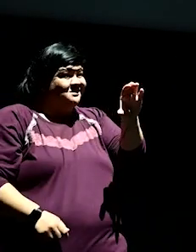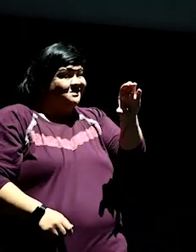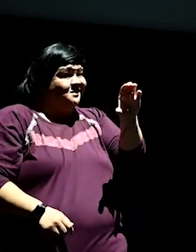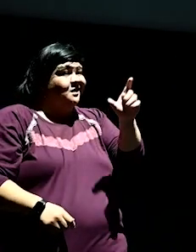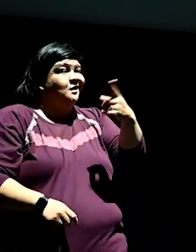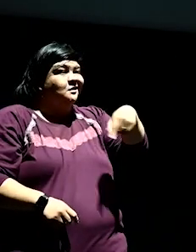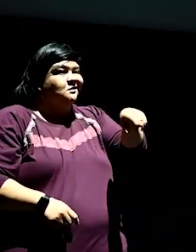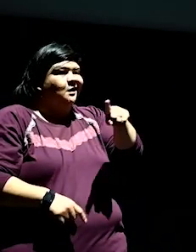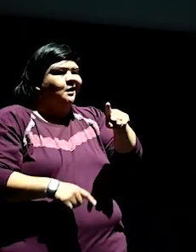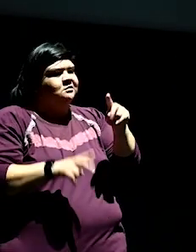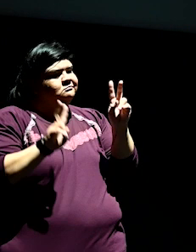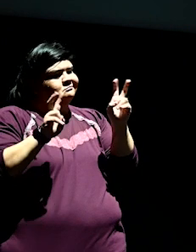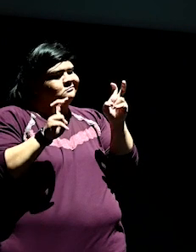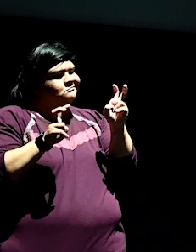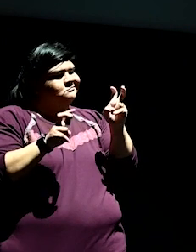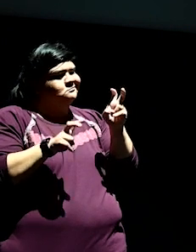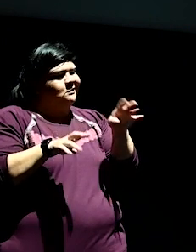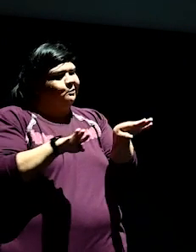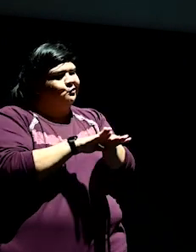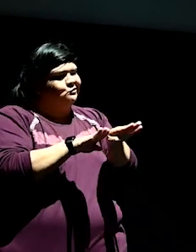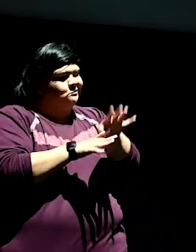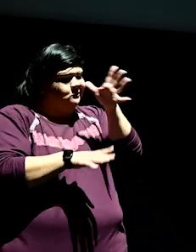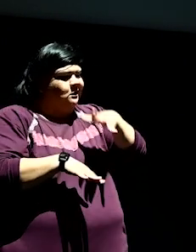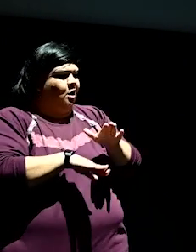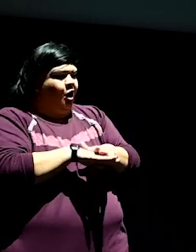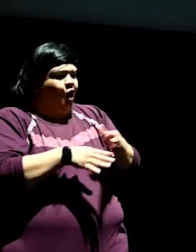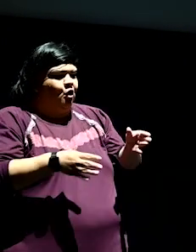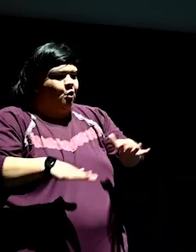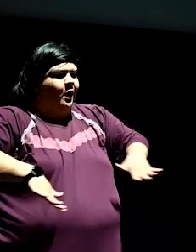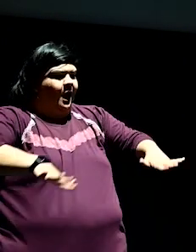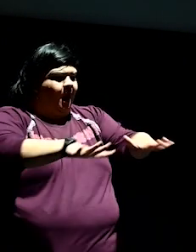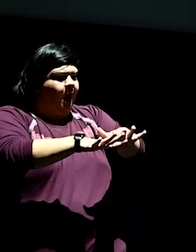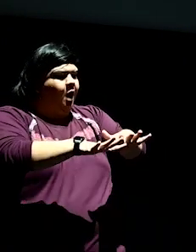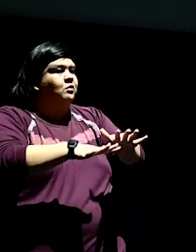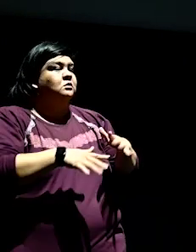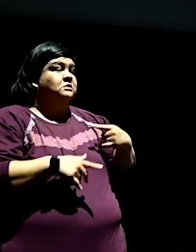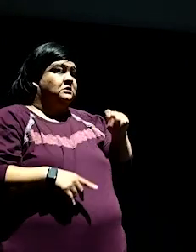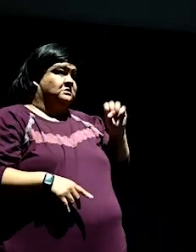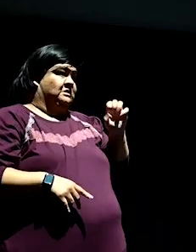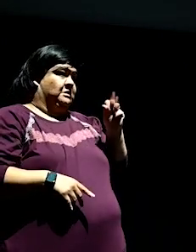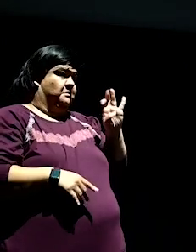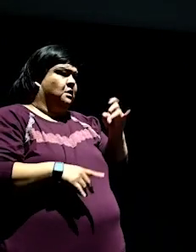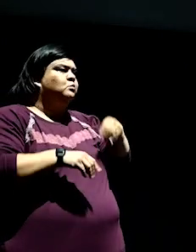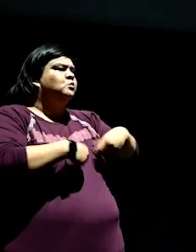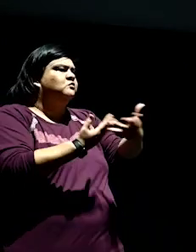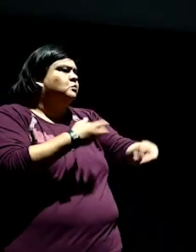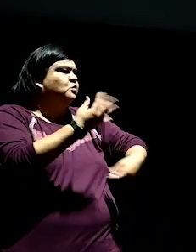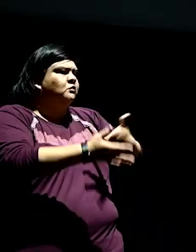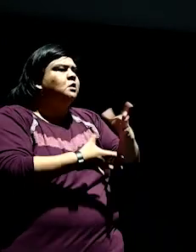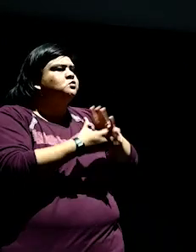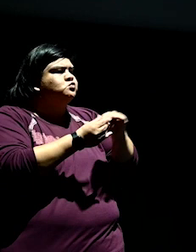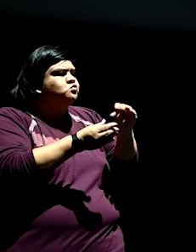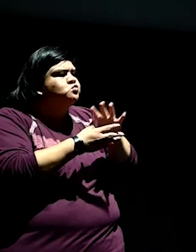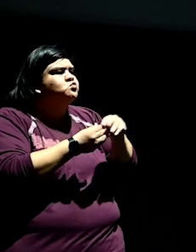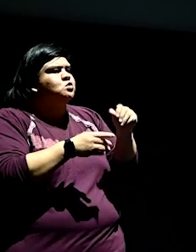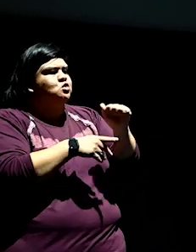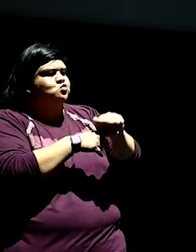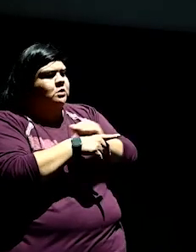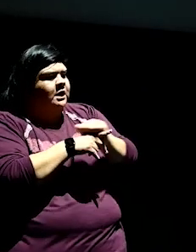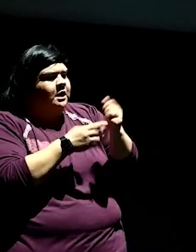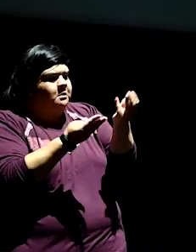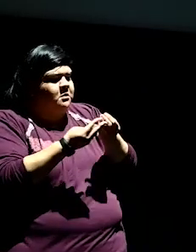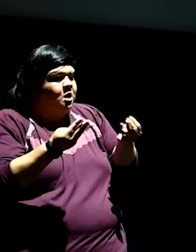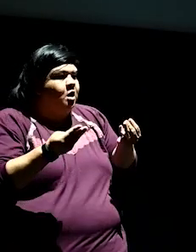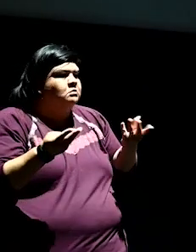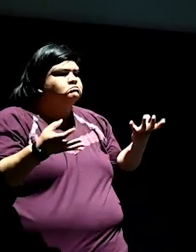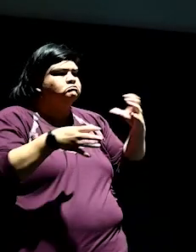be the man on the ground, and Sesame would be the stories and the training materials that would connect